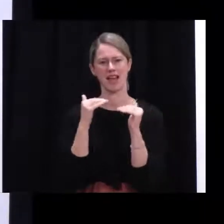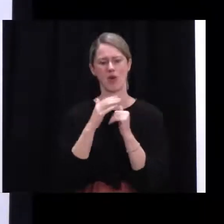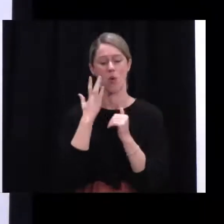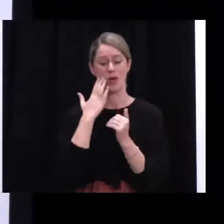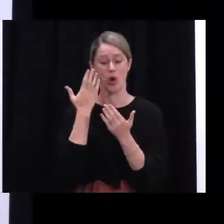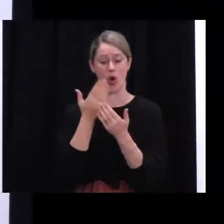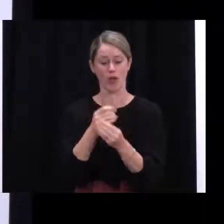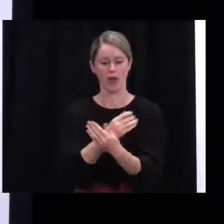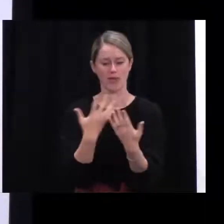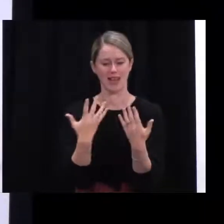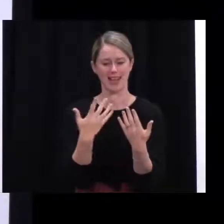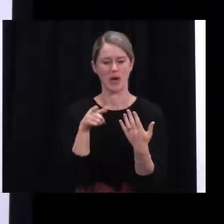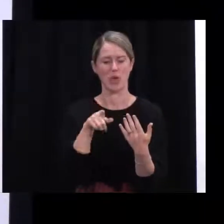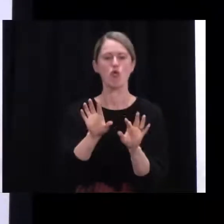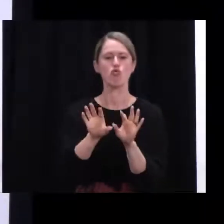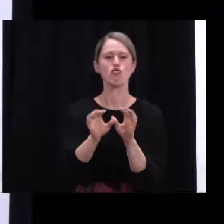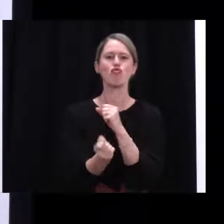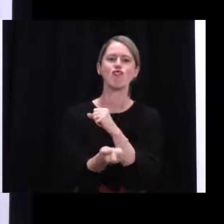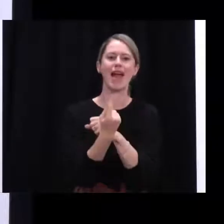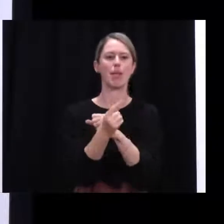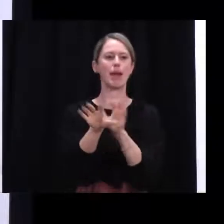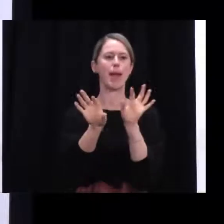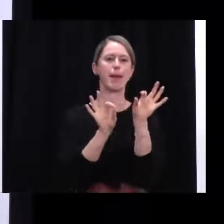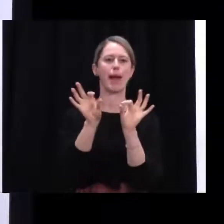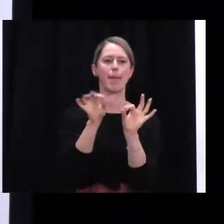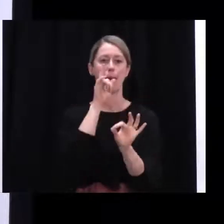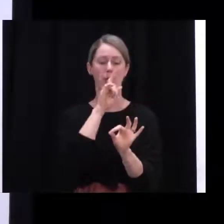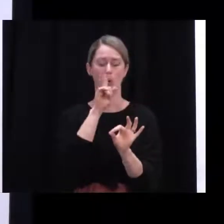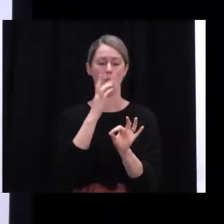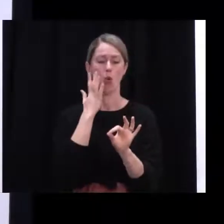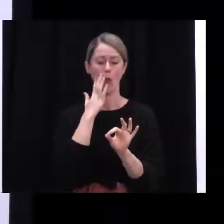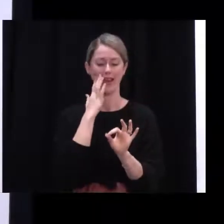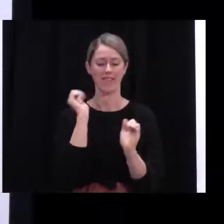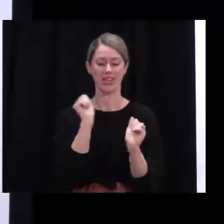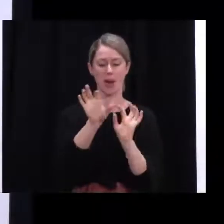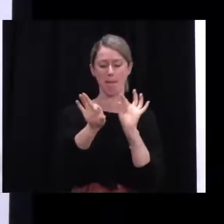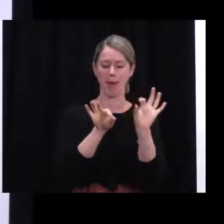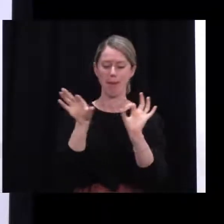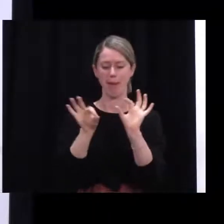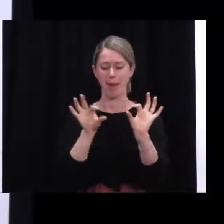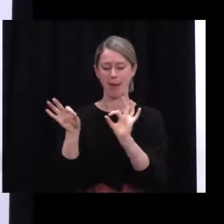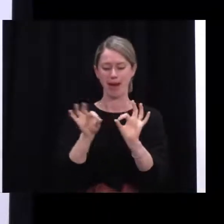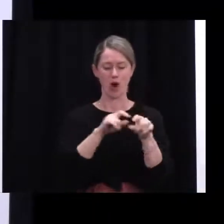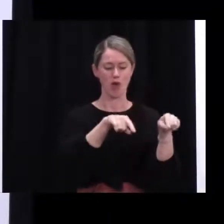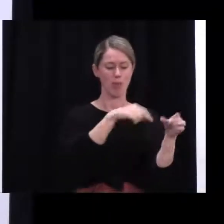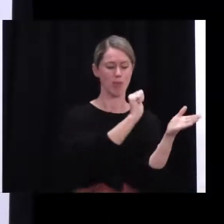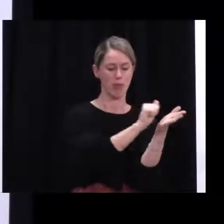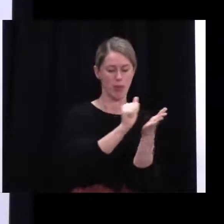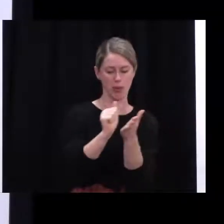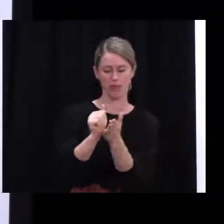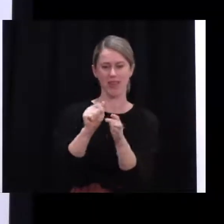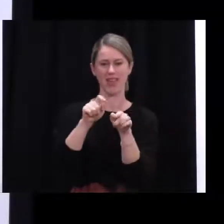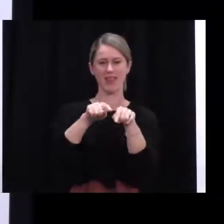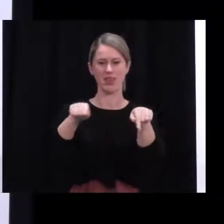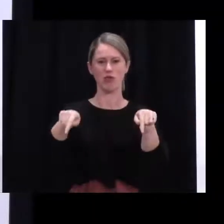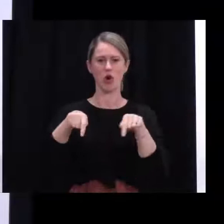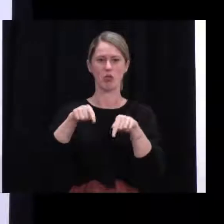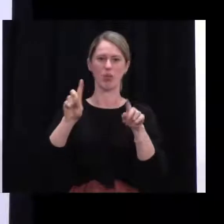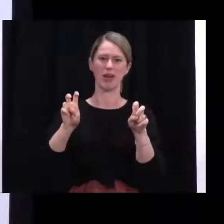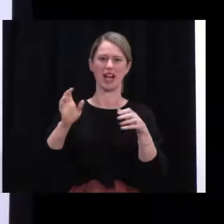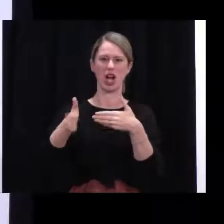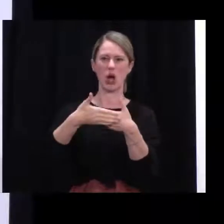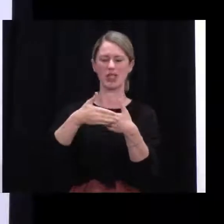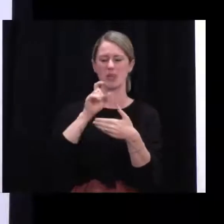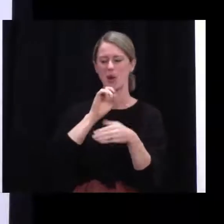on the website. Once all the rooms have been taken, the lobby will be closed, and anybody in the queue will be informed that they have